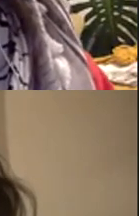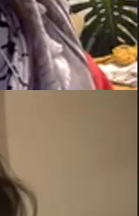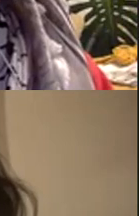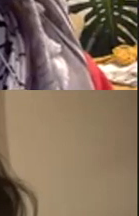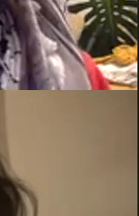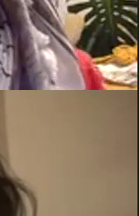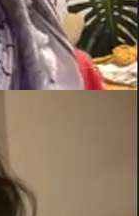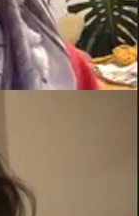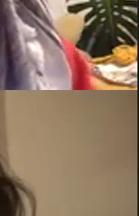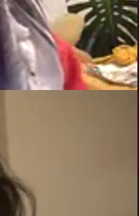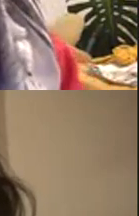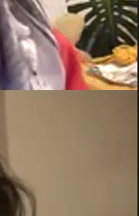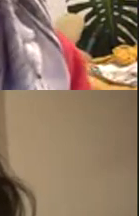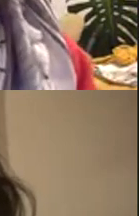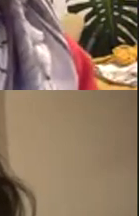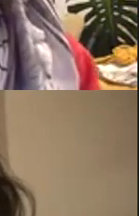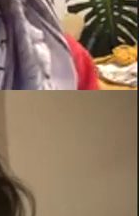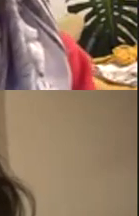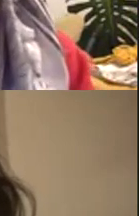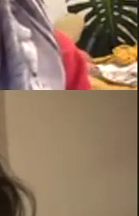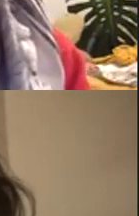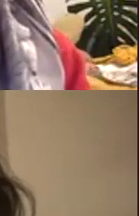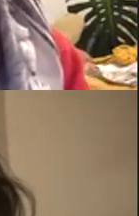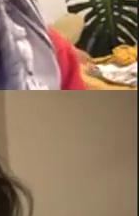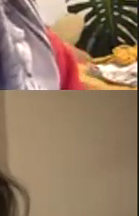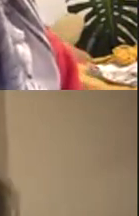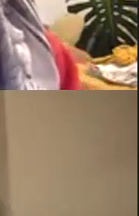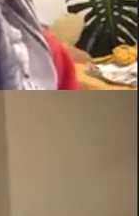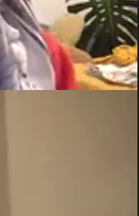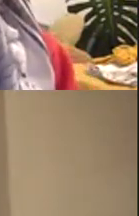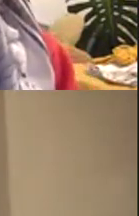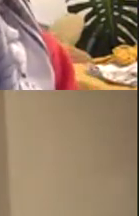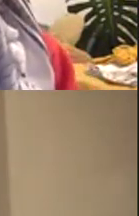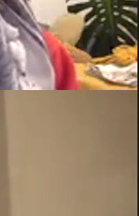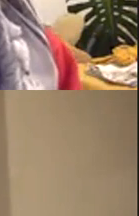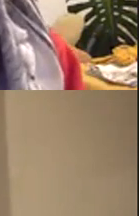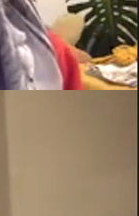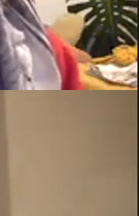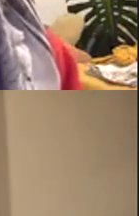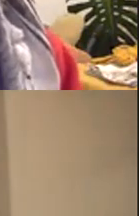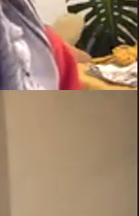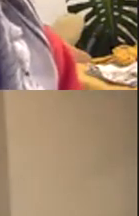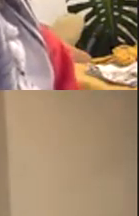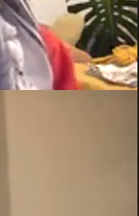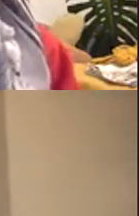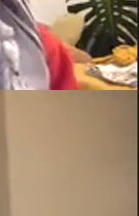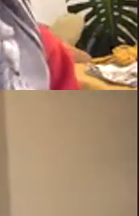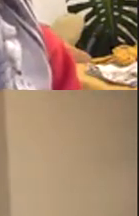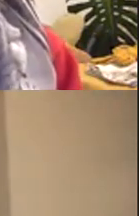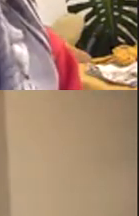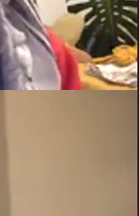Yeah, thank you both. And thank you everyone for sharing space with us tonight. I love that